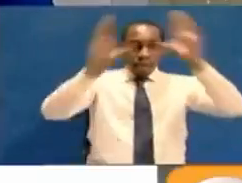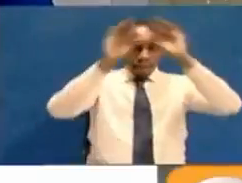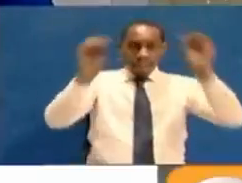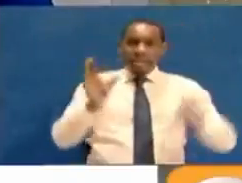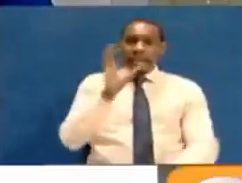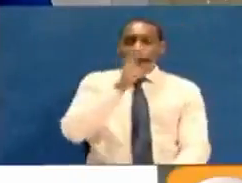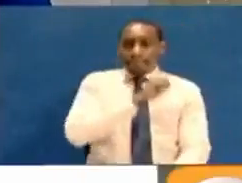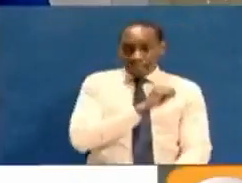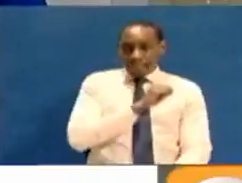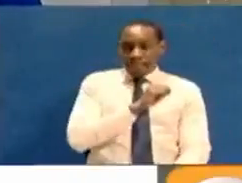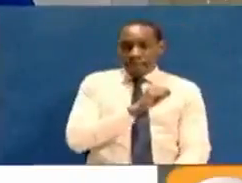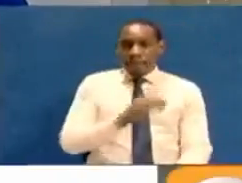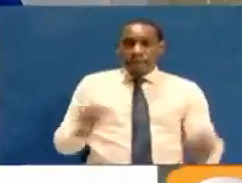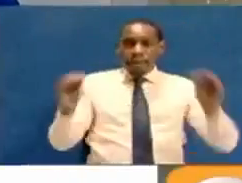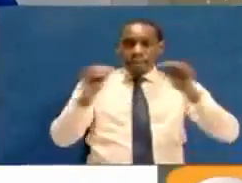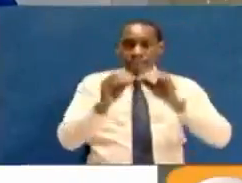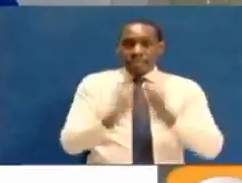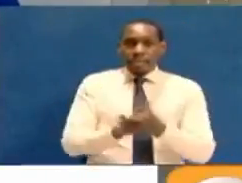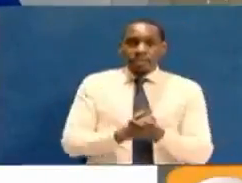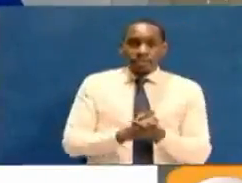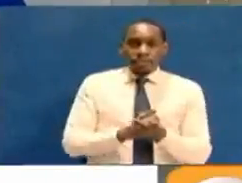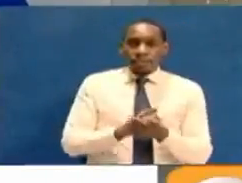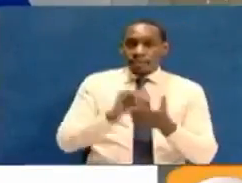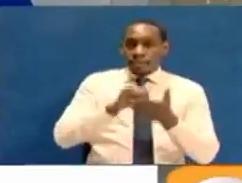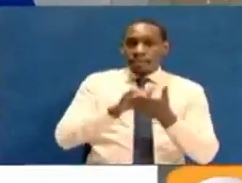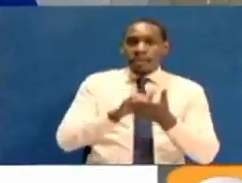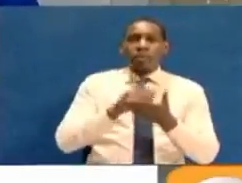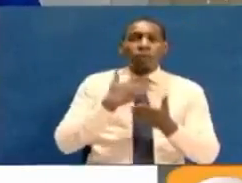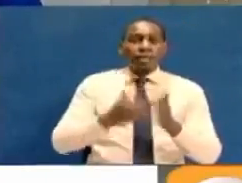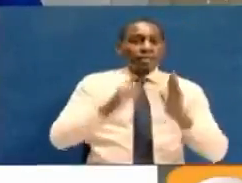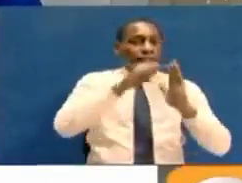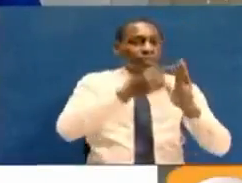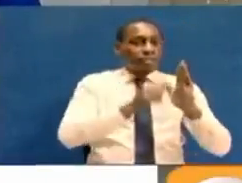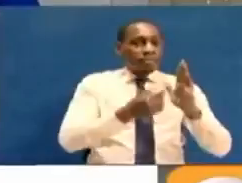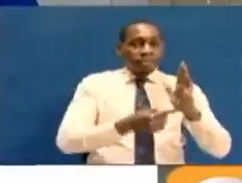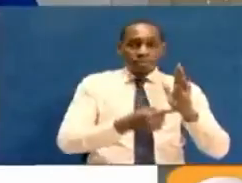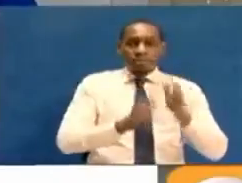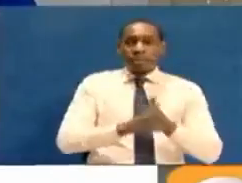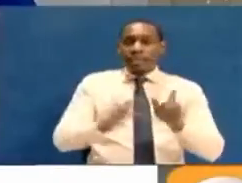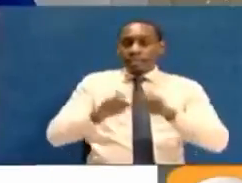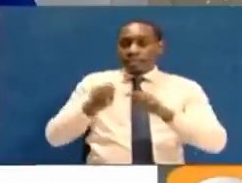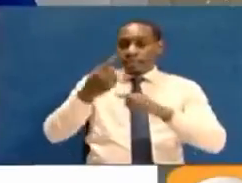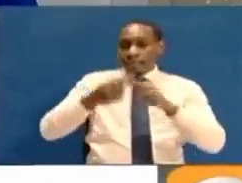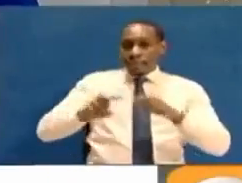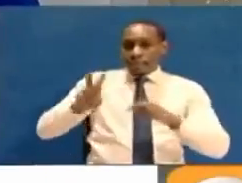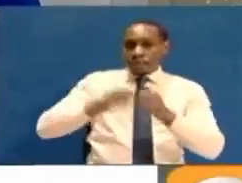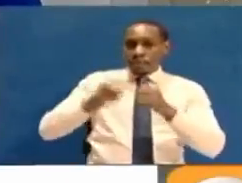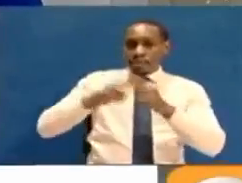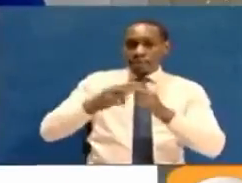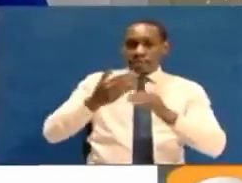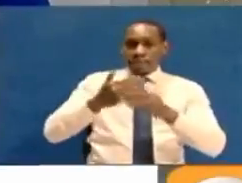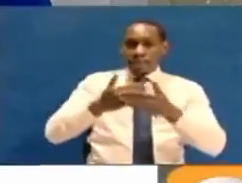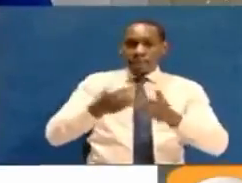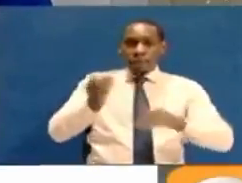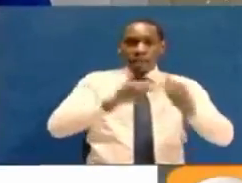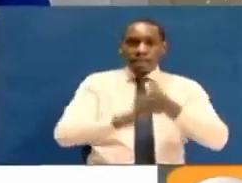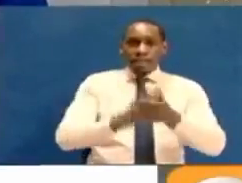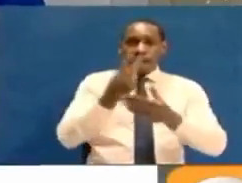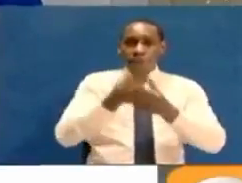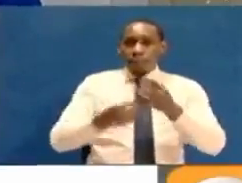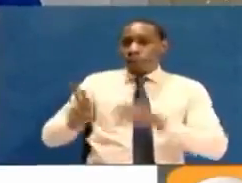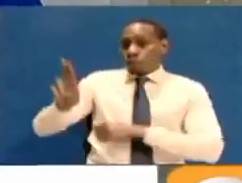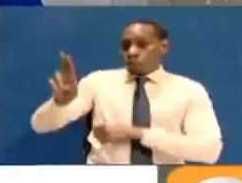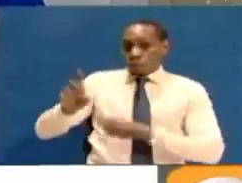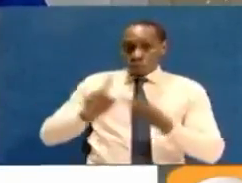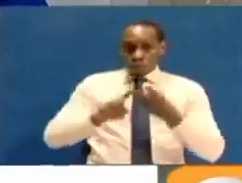that summit, perhaps not wanting to be bound by those demands that are being made. In 2017, this was before the polls, both President Uhuru Kenyatta and